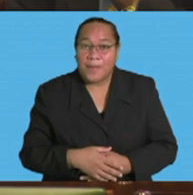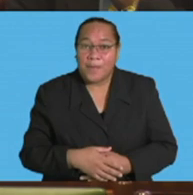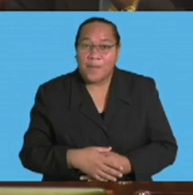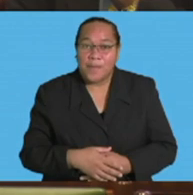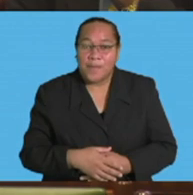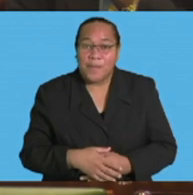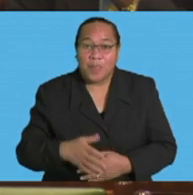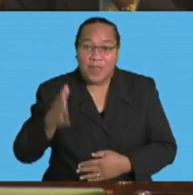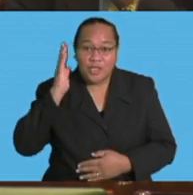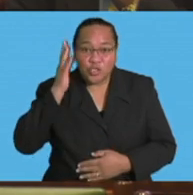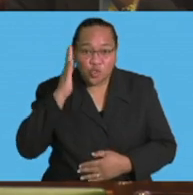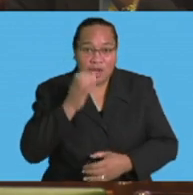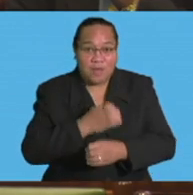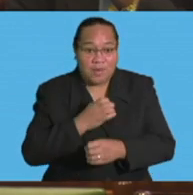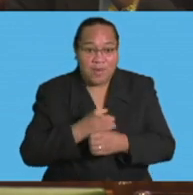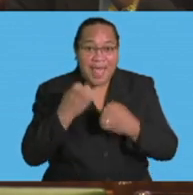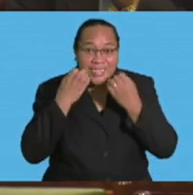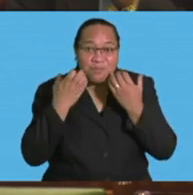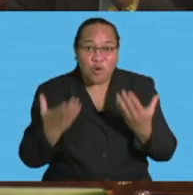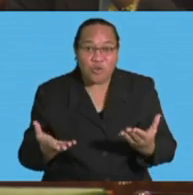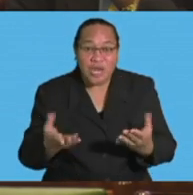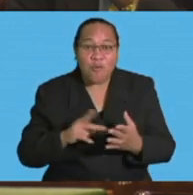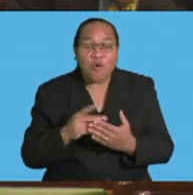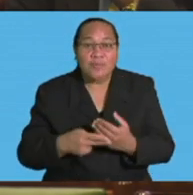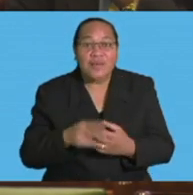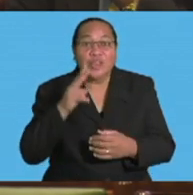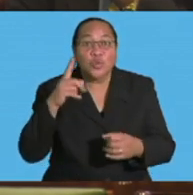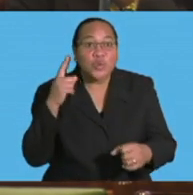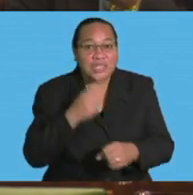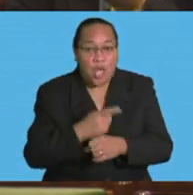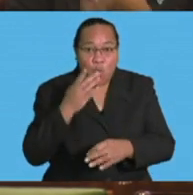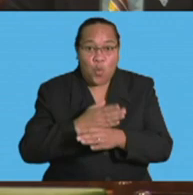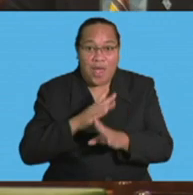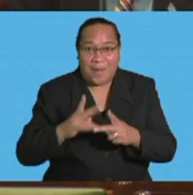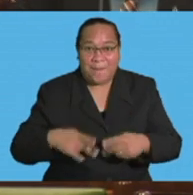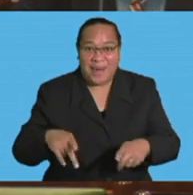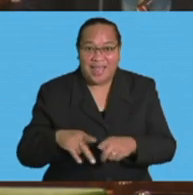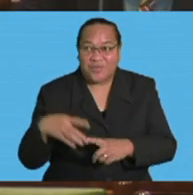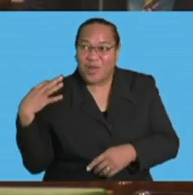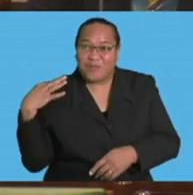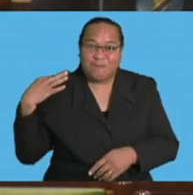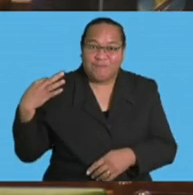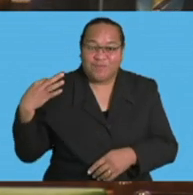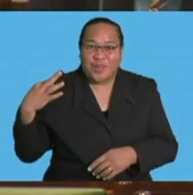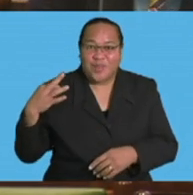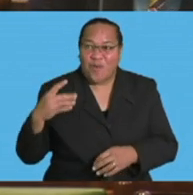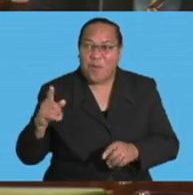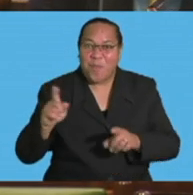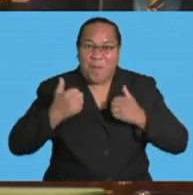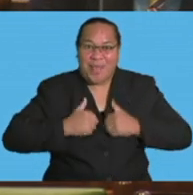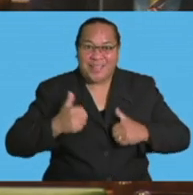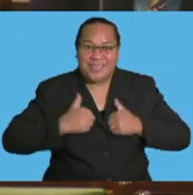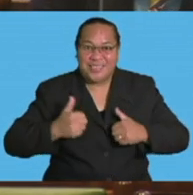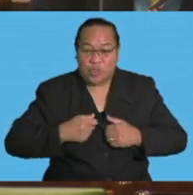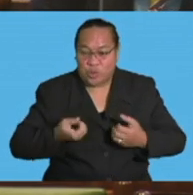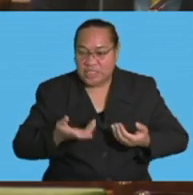the School Employment Exposure Program is a 2 weeks workplace attachment for our students with the aim of giving